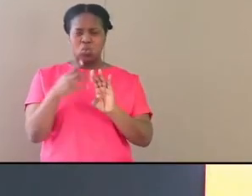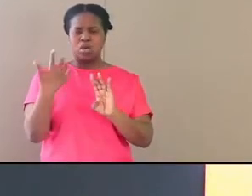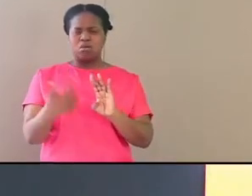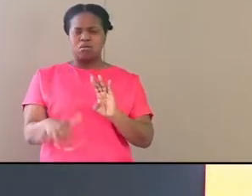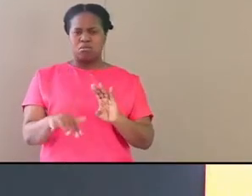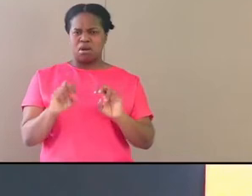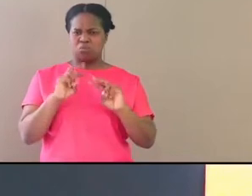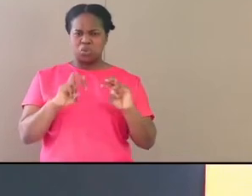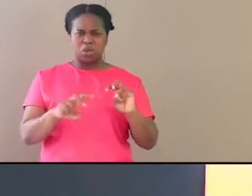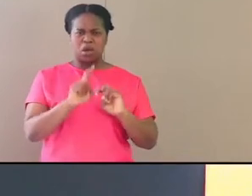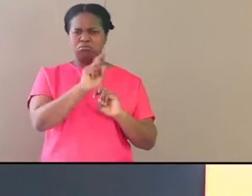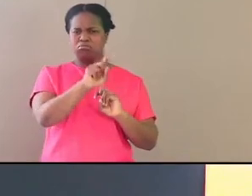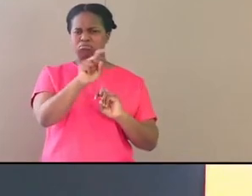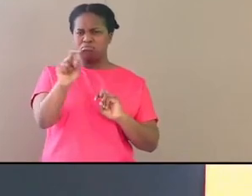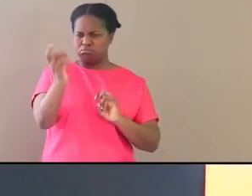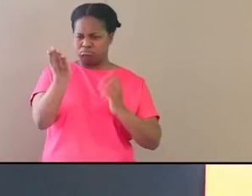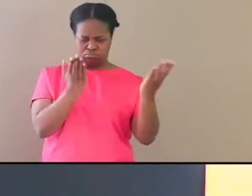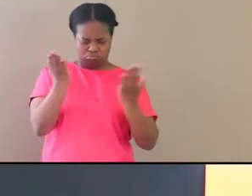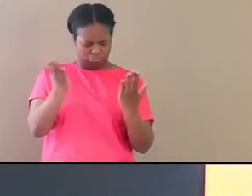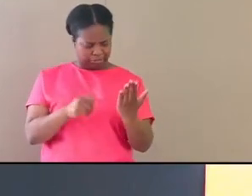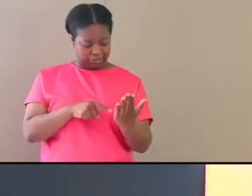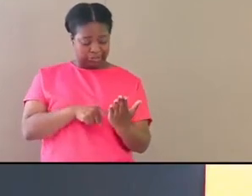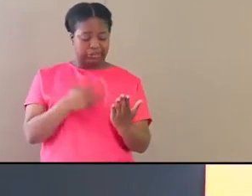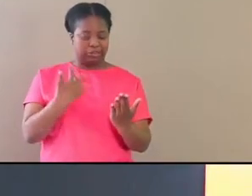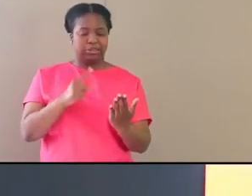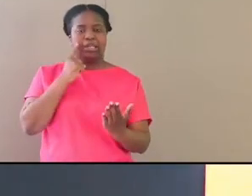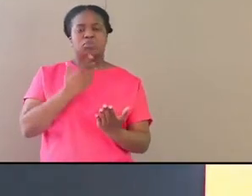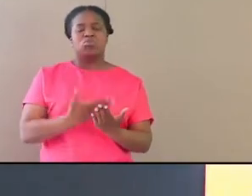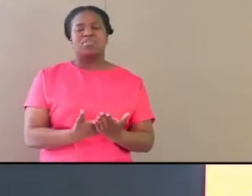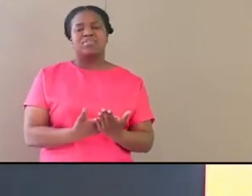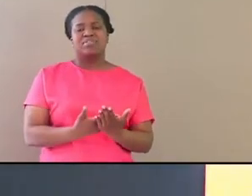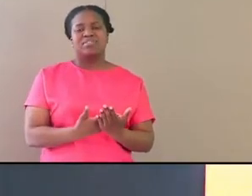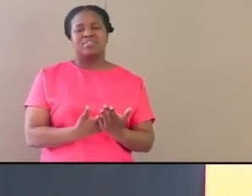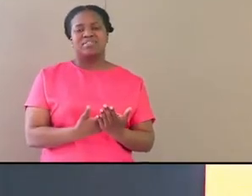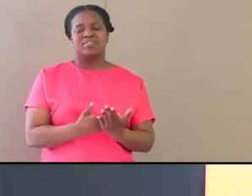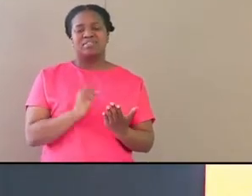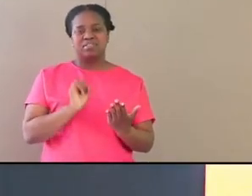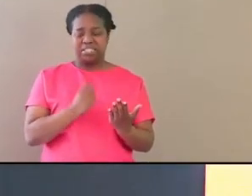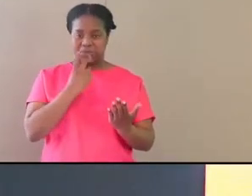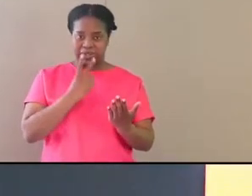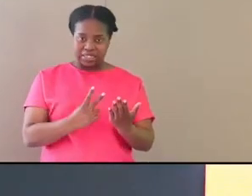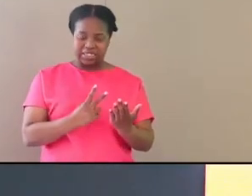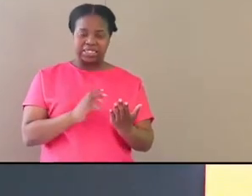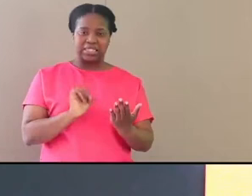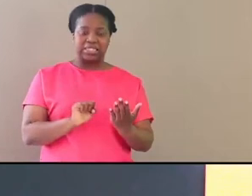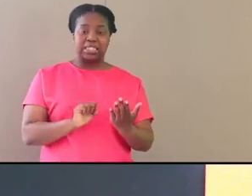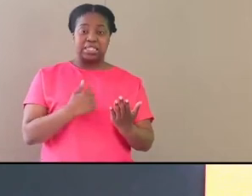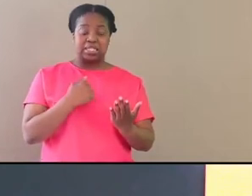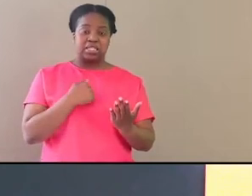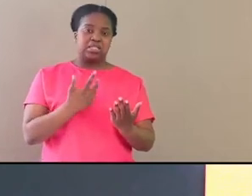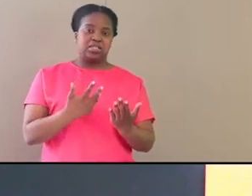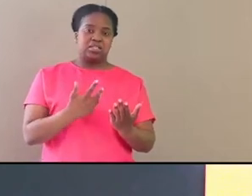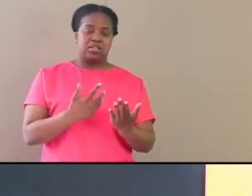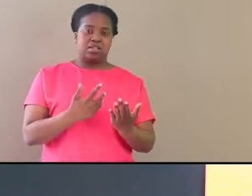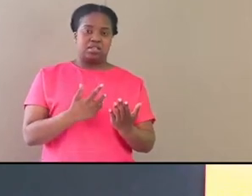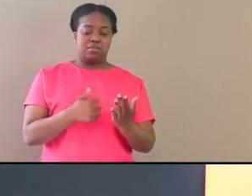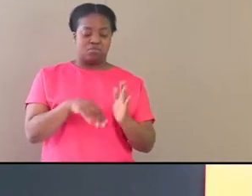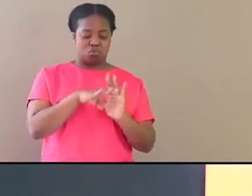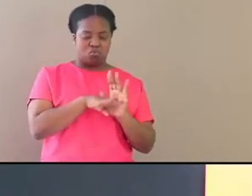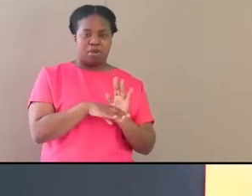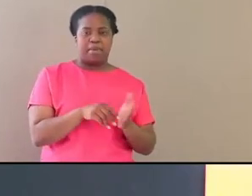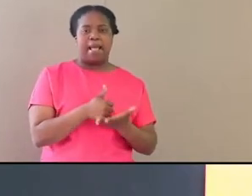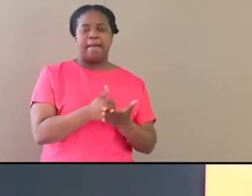different research institutions to look at what impact has this program had.